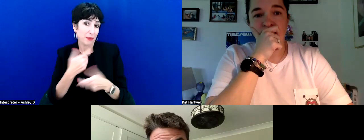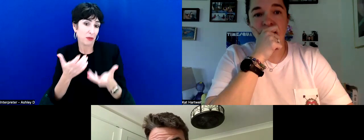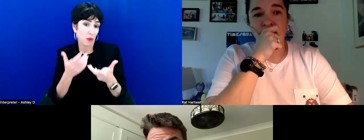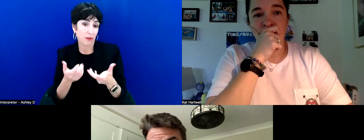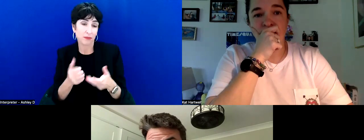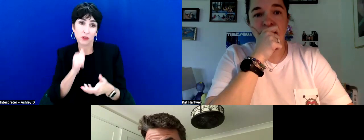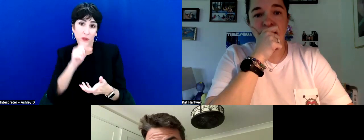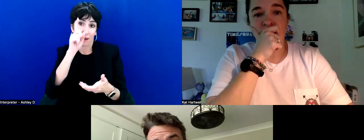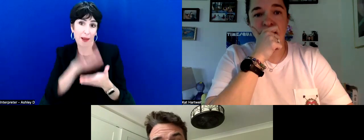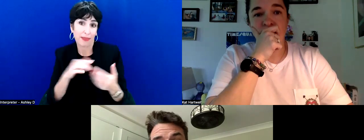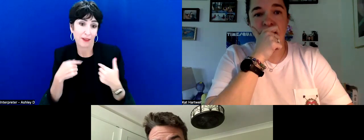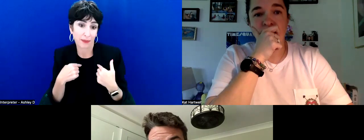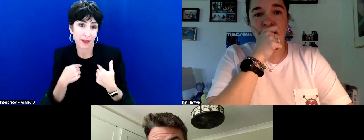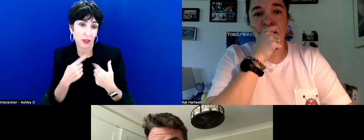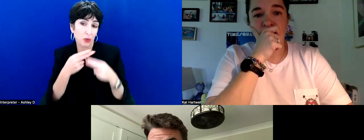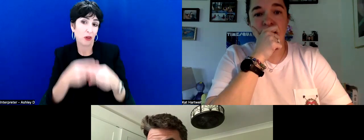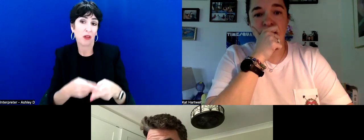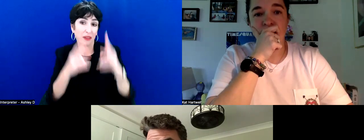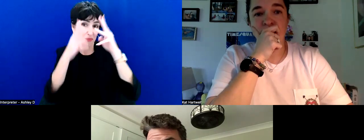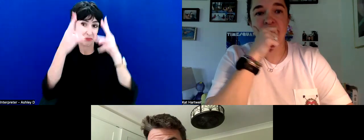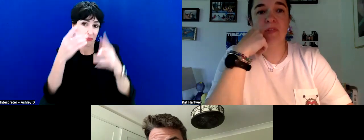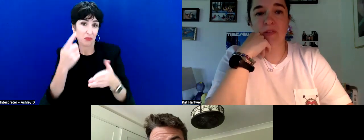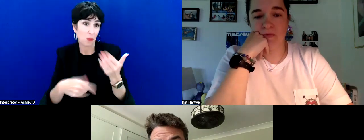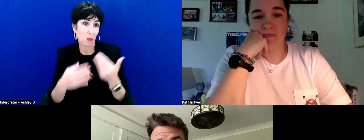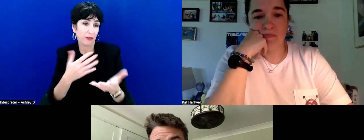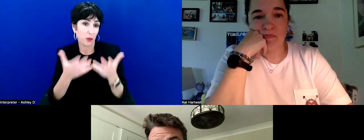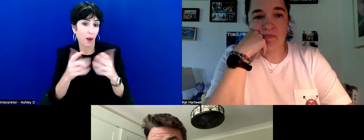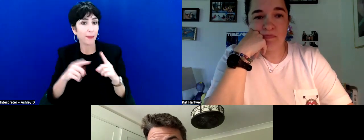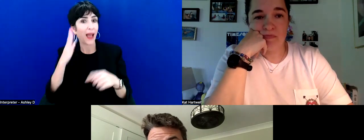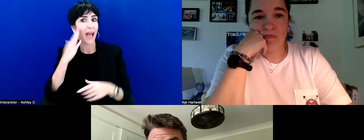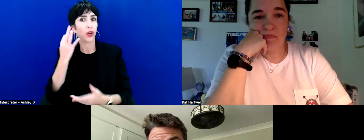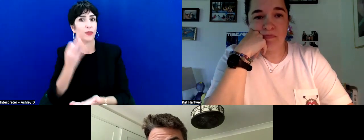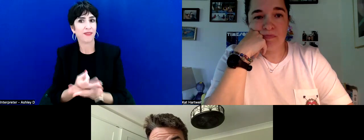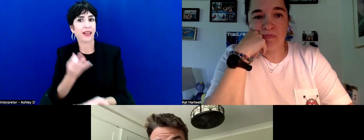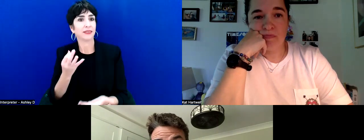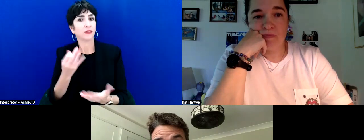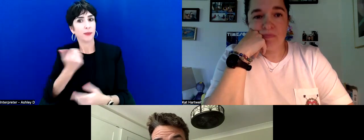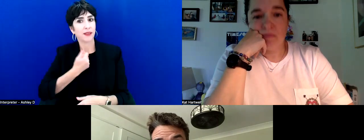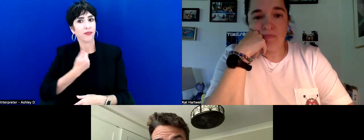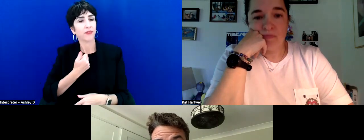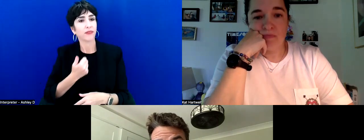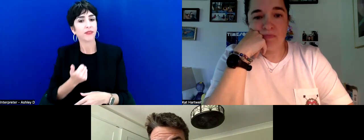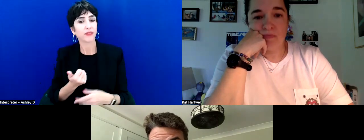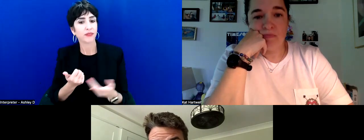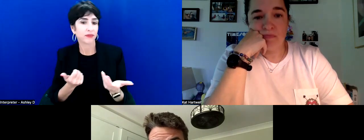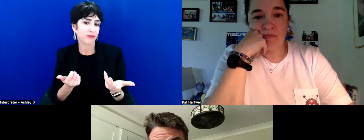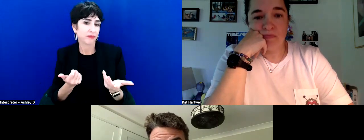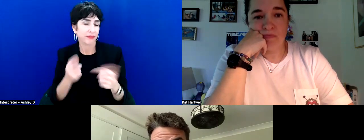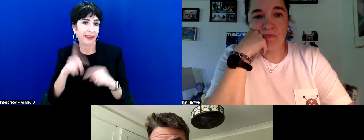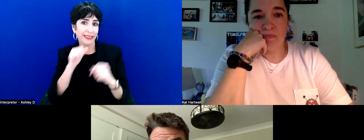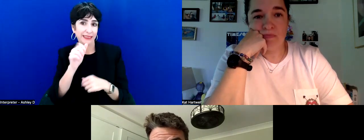not believe it, or you can call it whatever you will. But I know it's a fact, and I I just can't